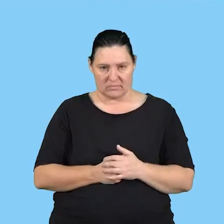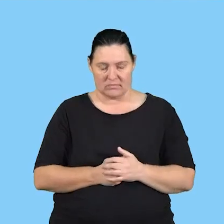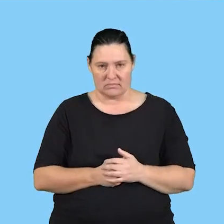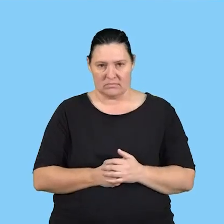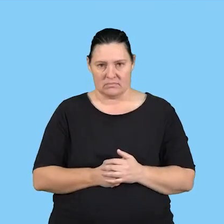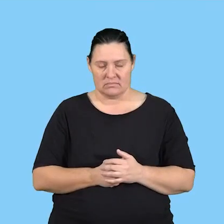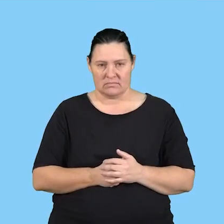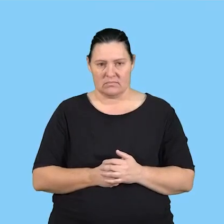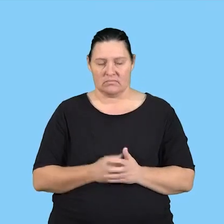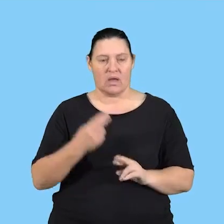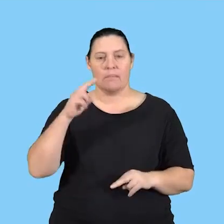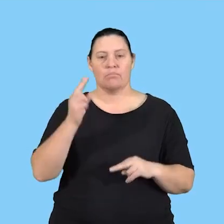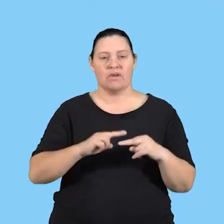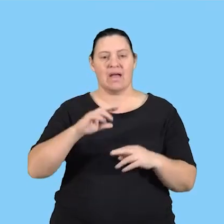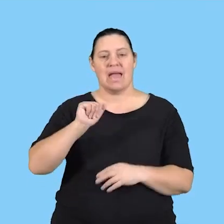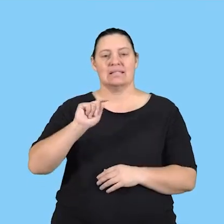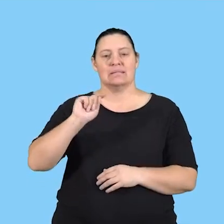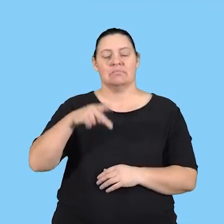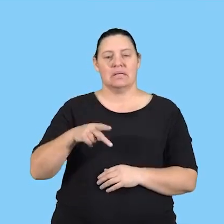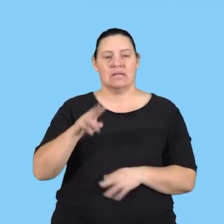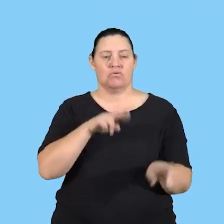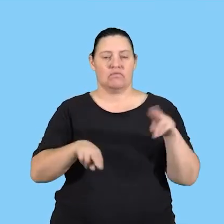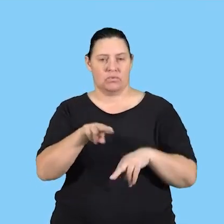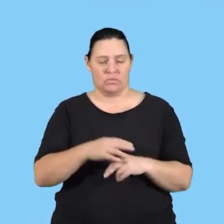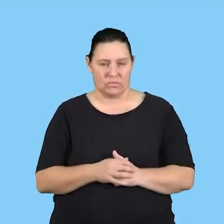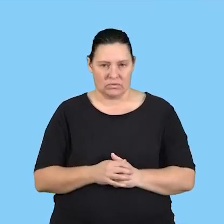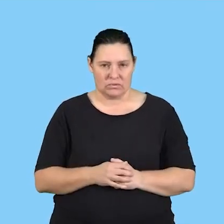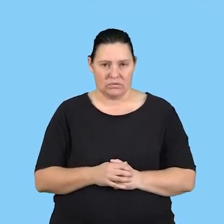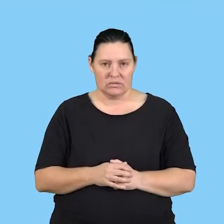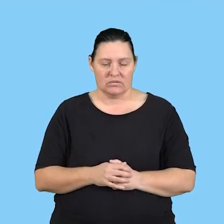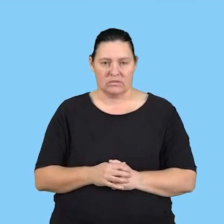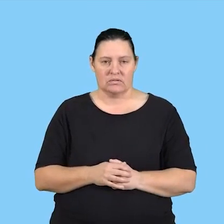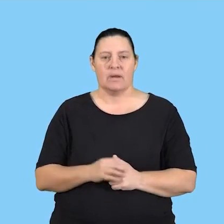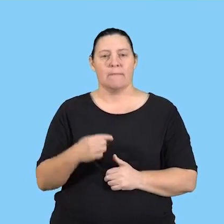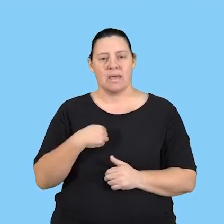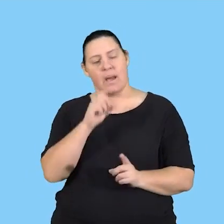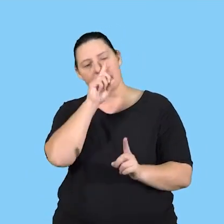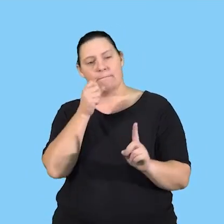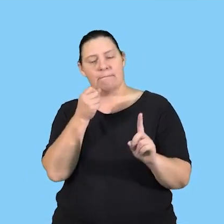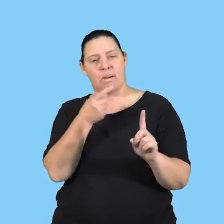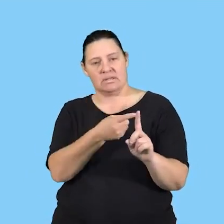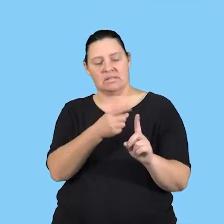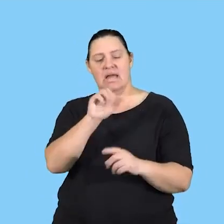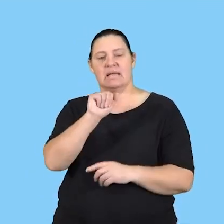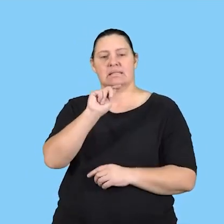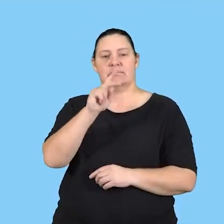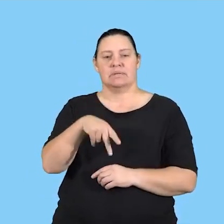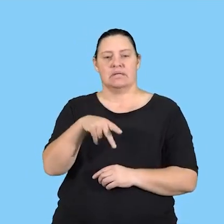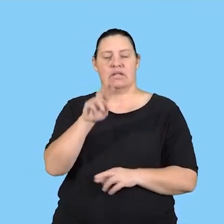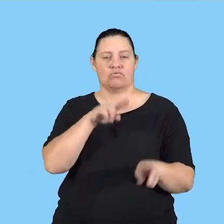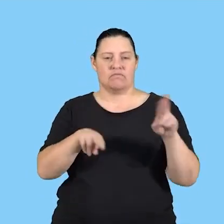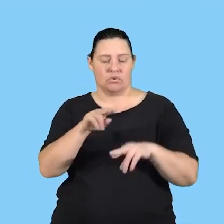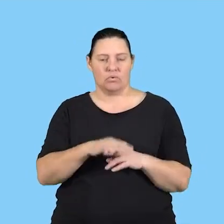Coming to the brief on the ATP review, I'm going to talk about the purpose of the ATP review,